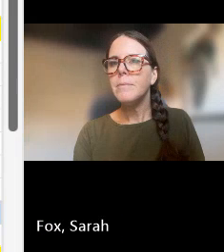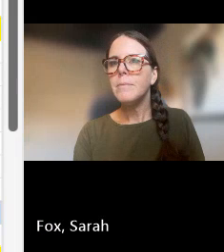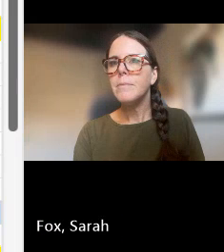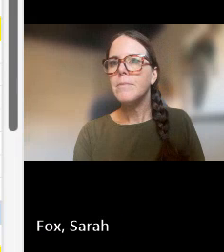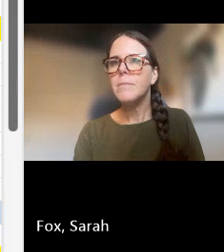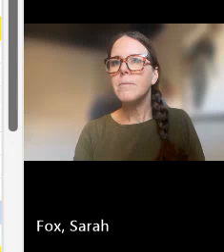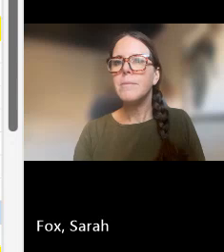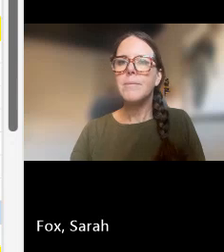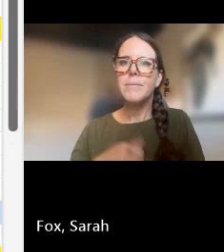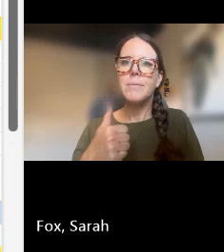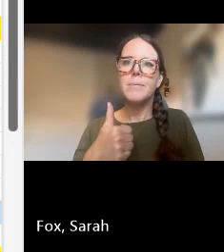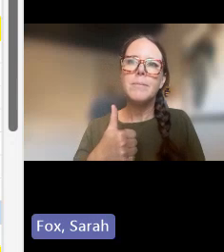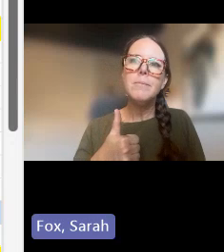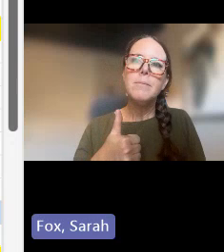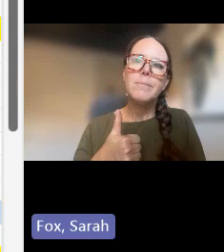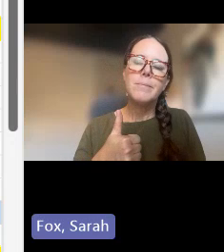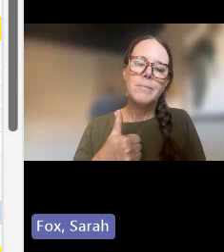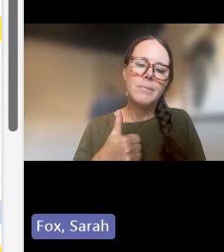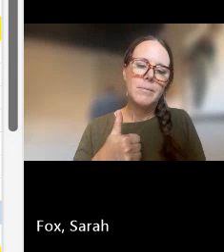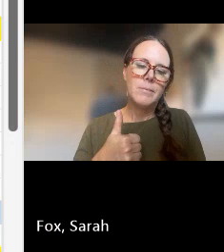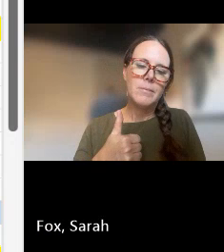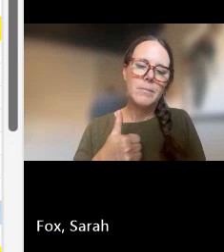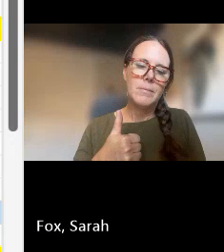Guess we're looking for thumbs.